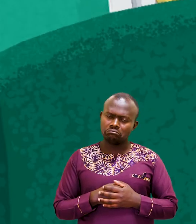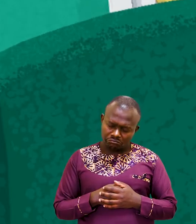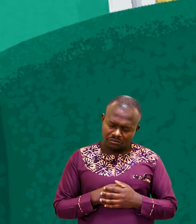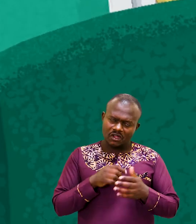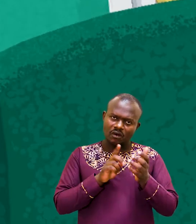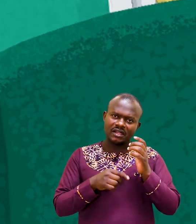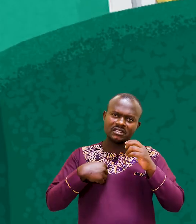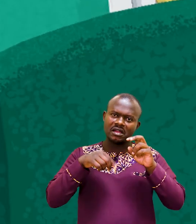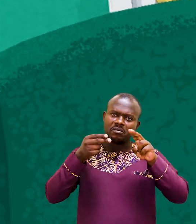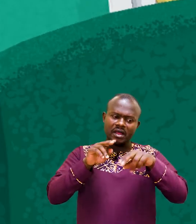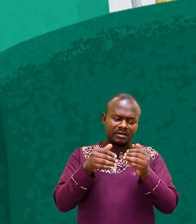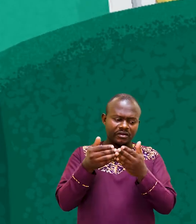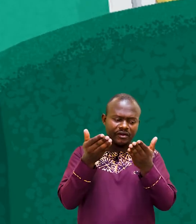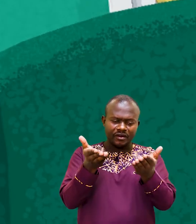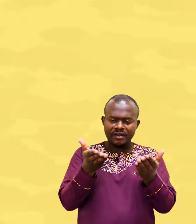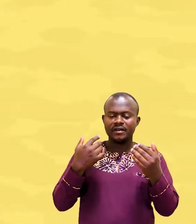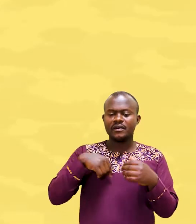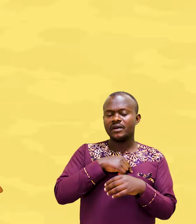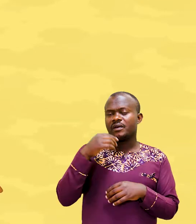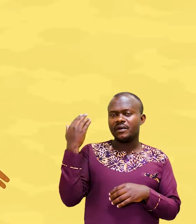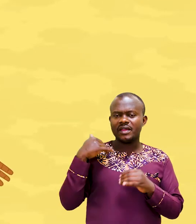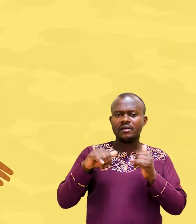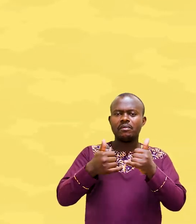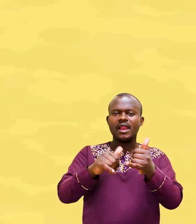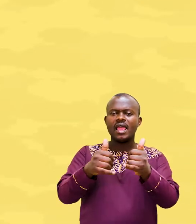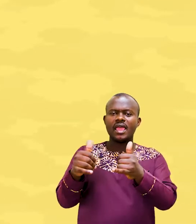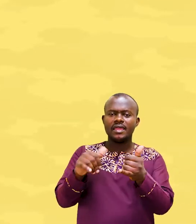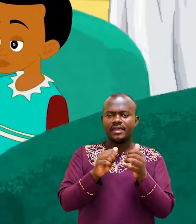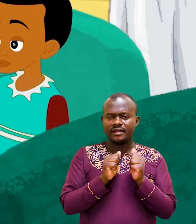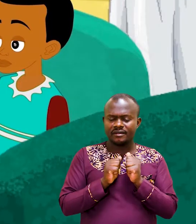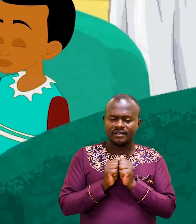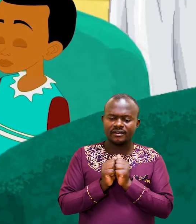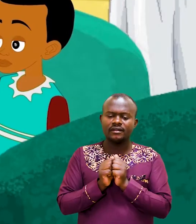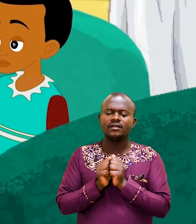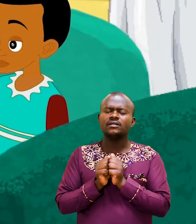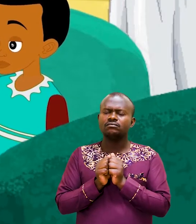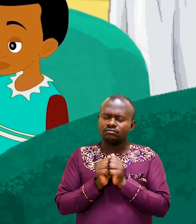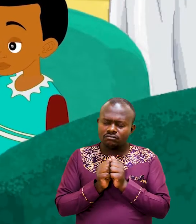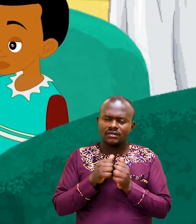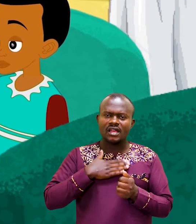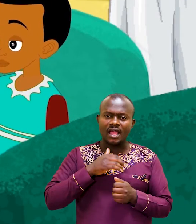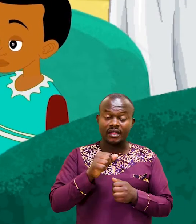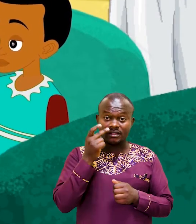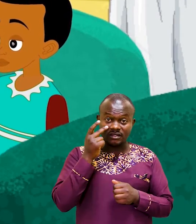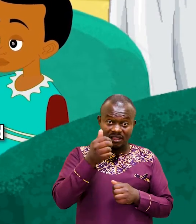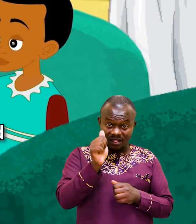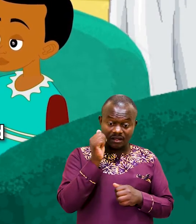And what happened here? We were playing. I can see